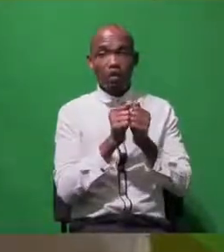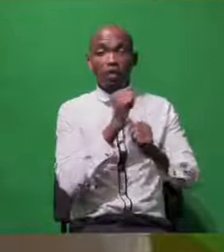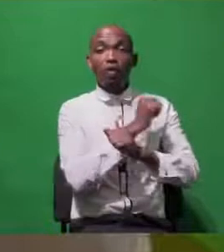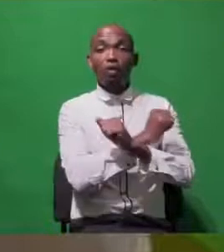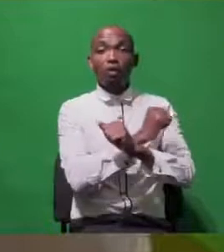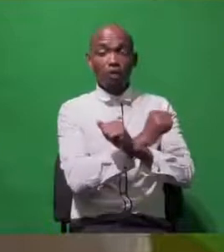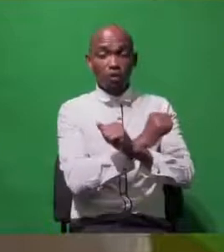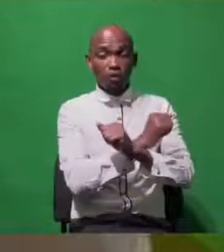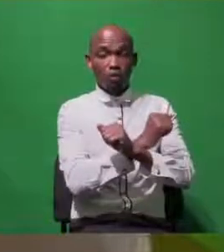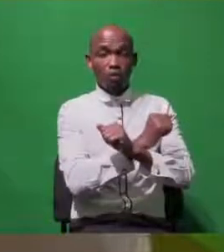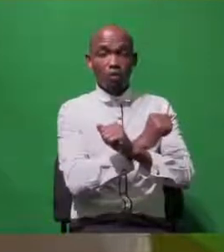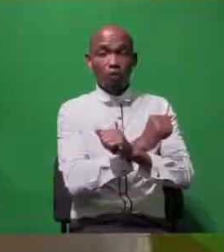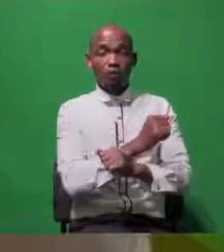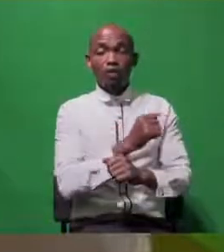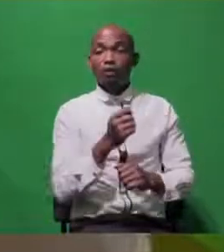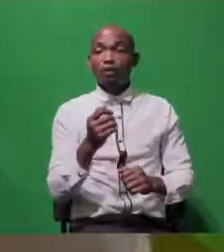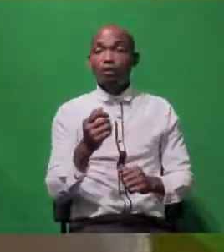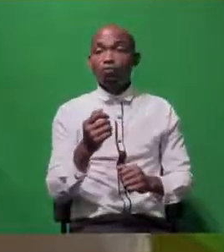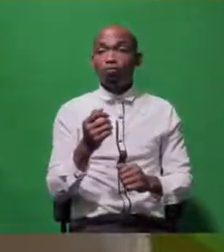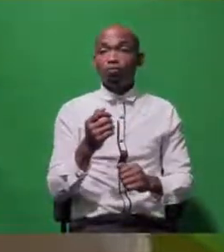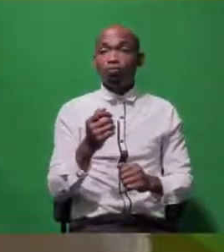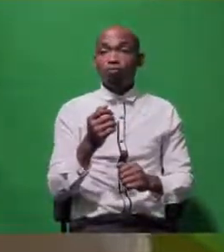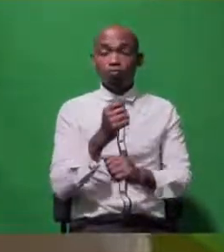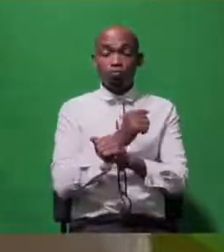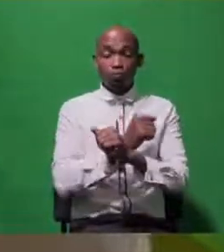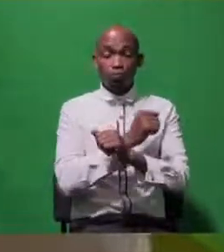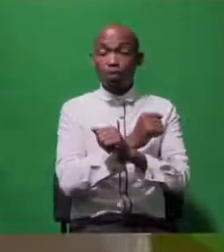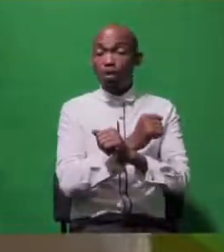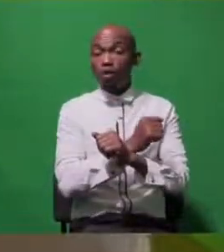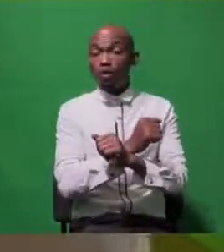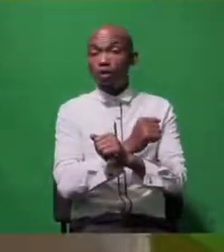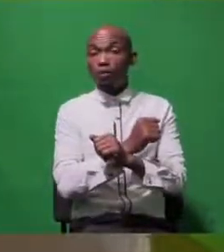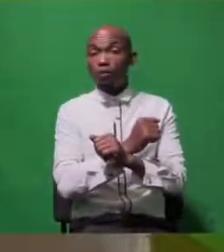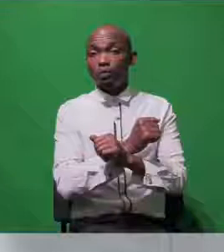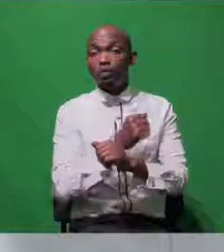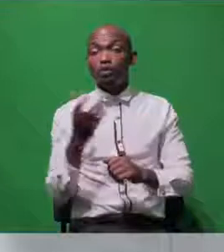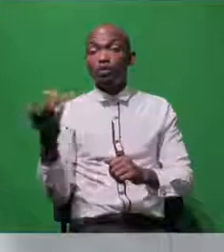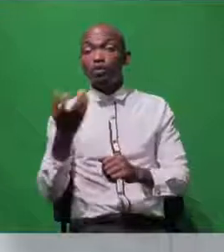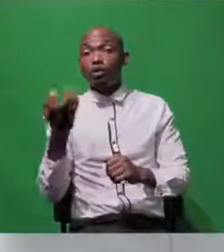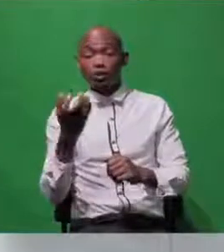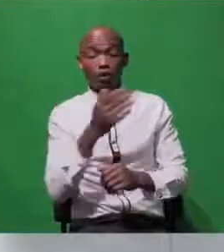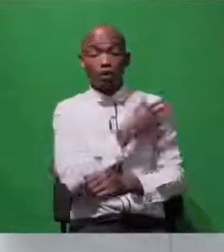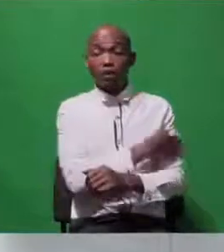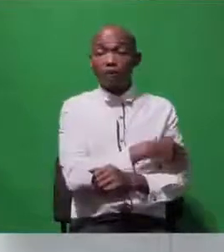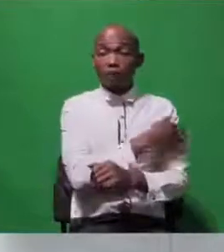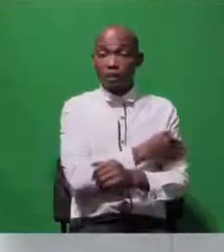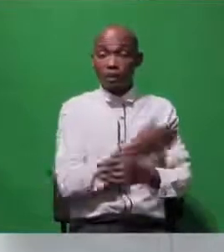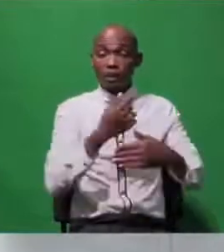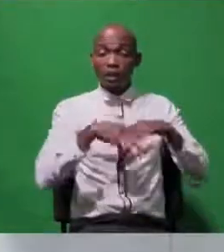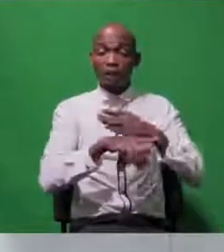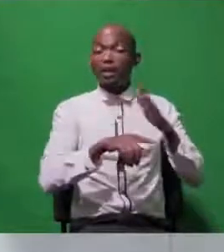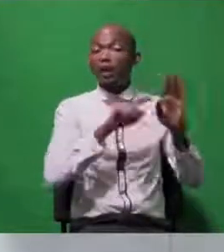Africa. Also, the whites introduced colonial transport systems